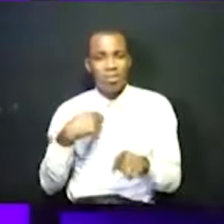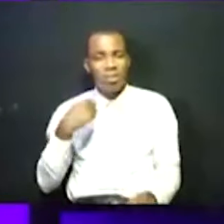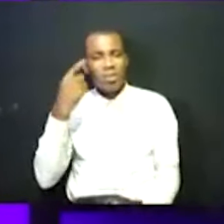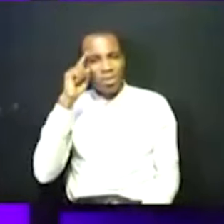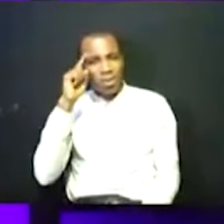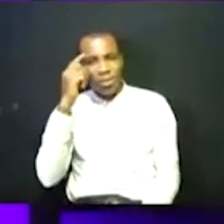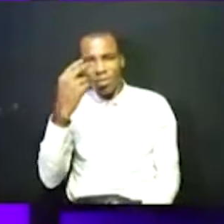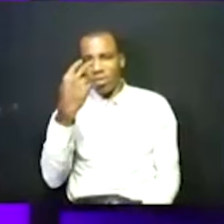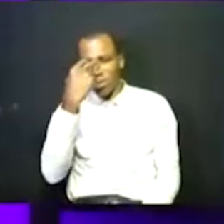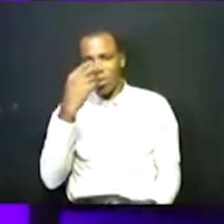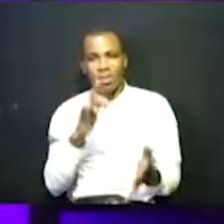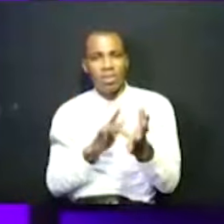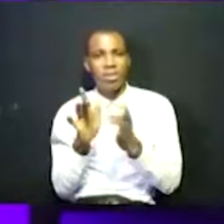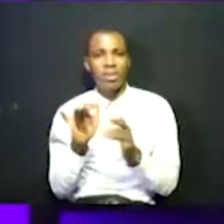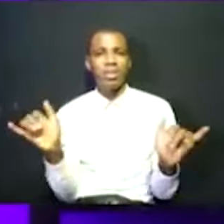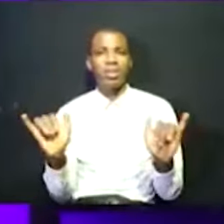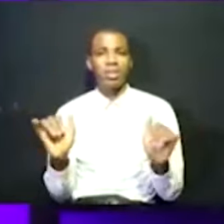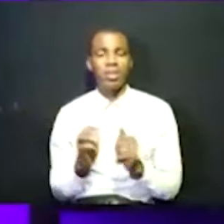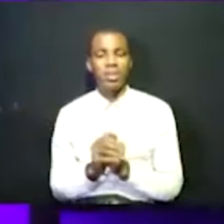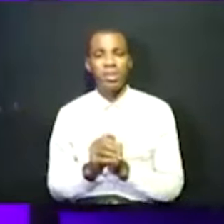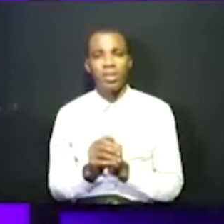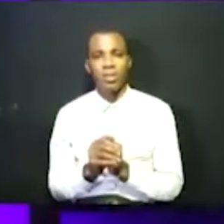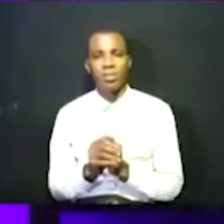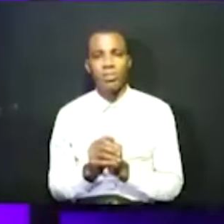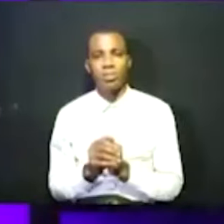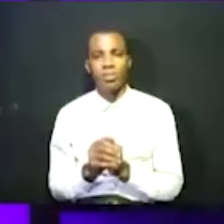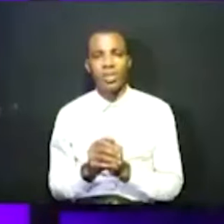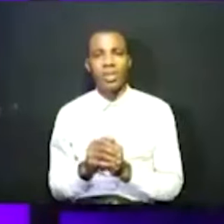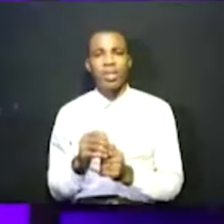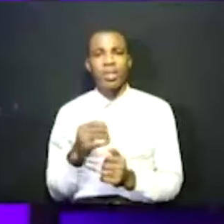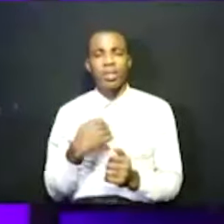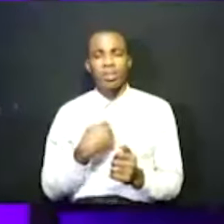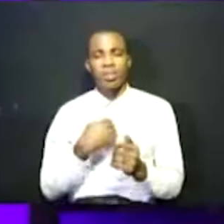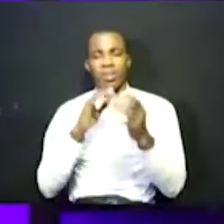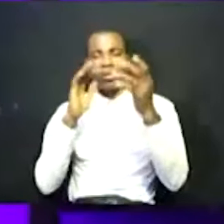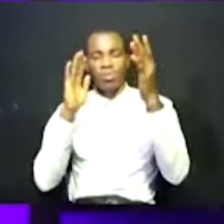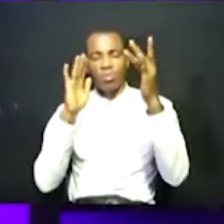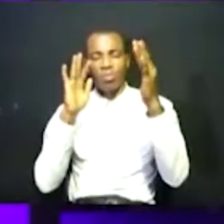face in my face. I pray you heard his voice.